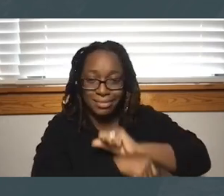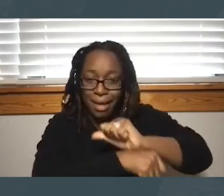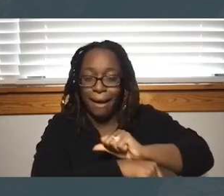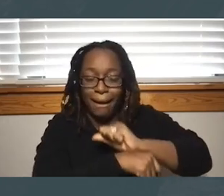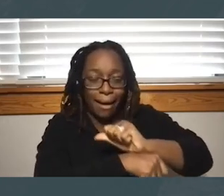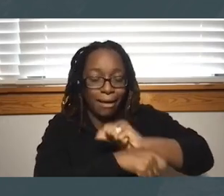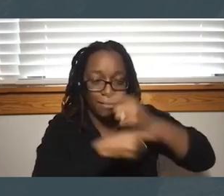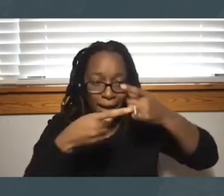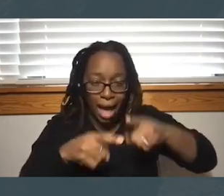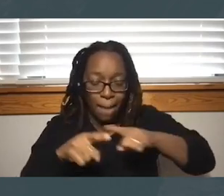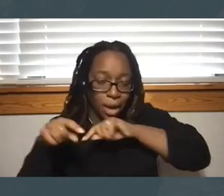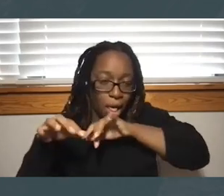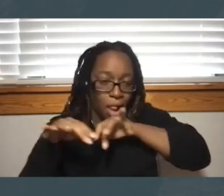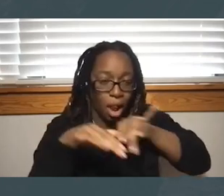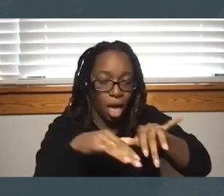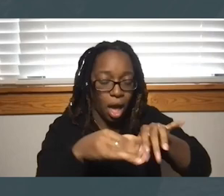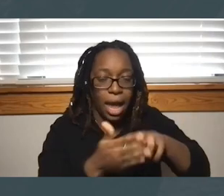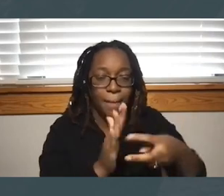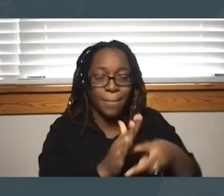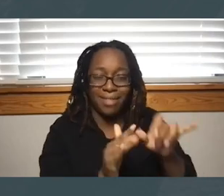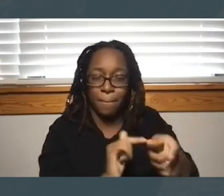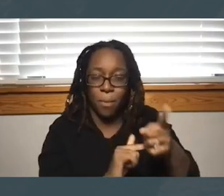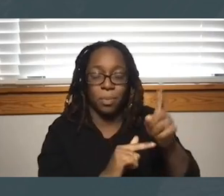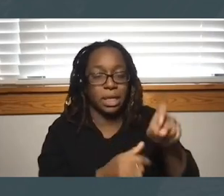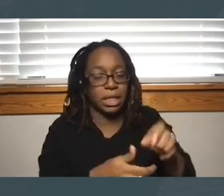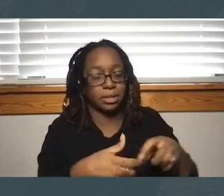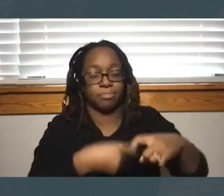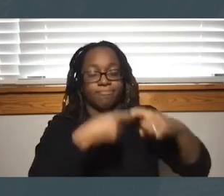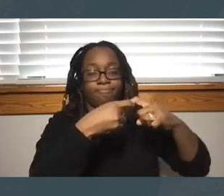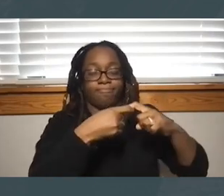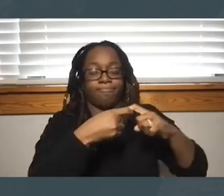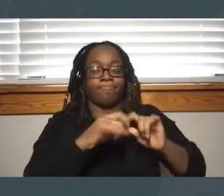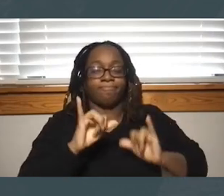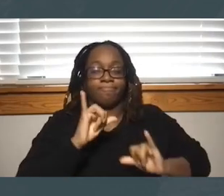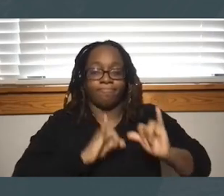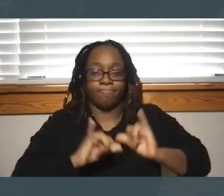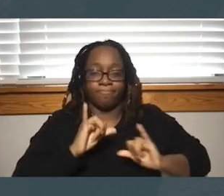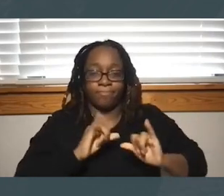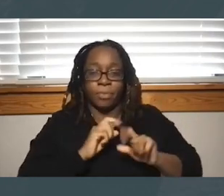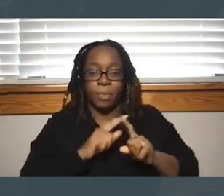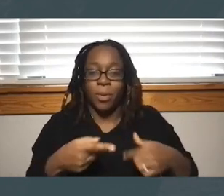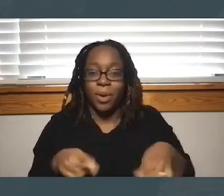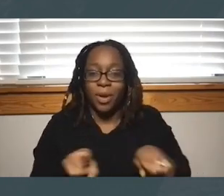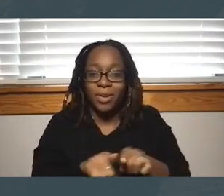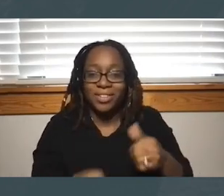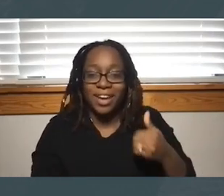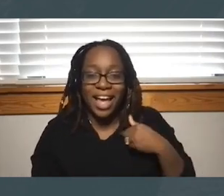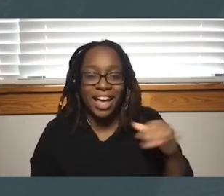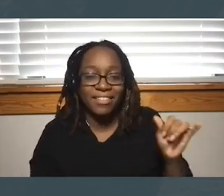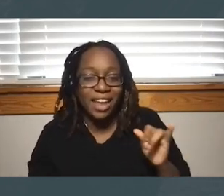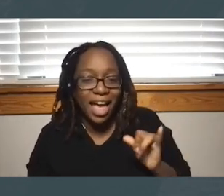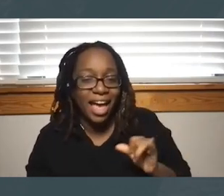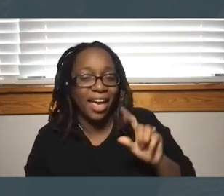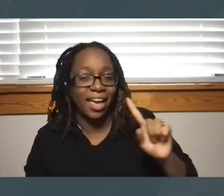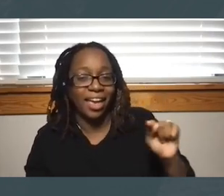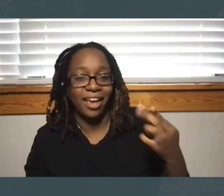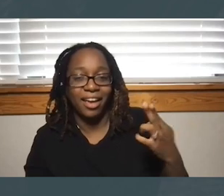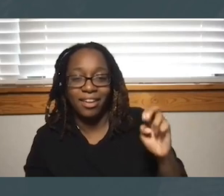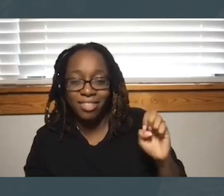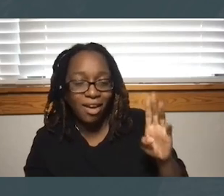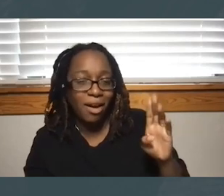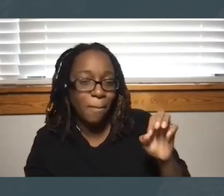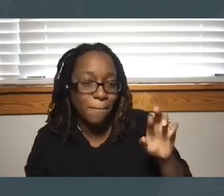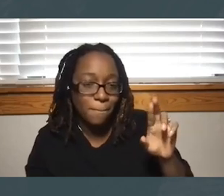You know, so it's not, but then we're, you know, but then we have hip hop or Aretha Franklin or something like that. But